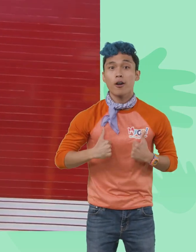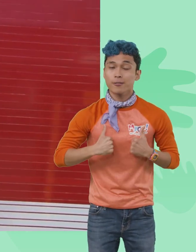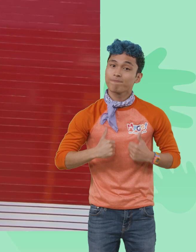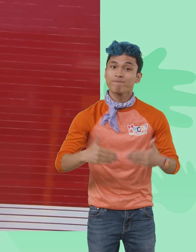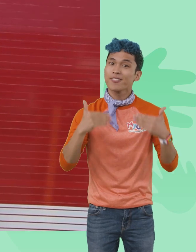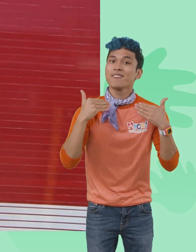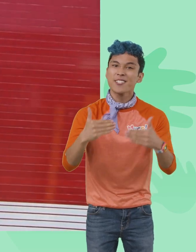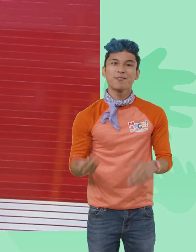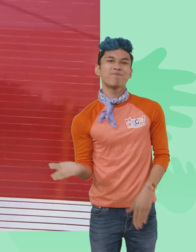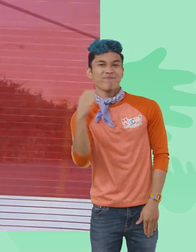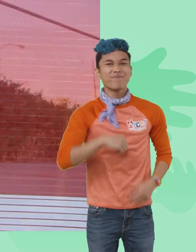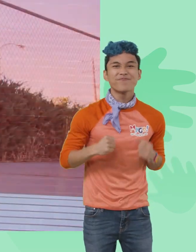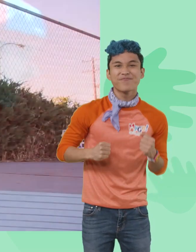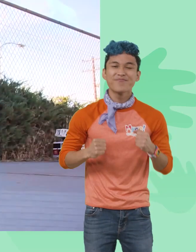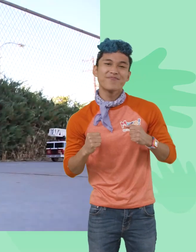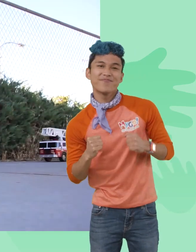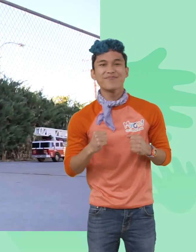on a harness now.